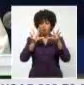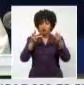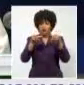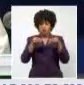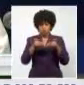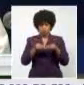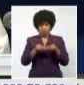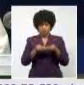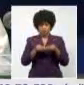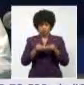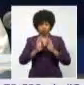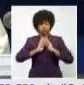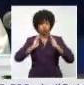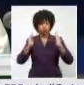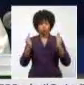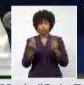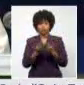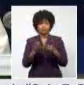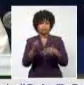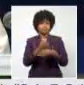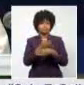49%. There are